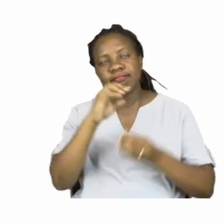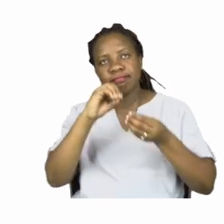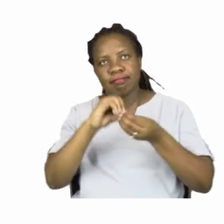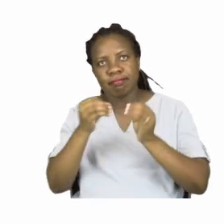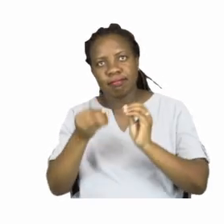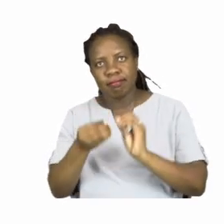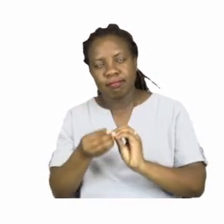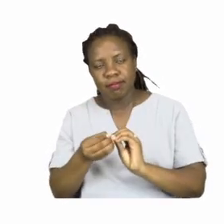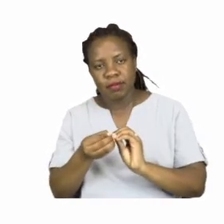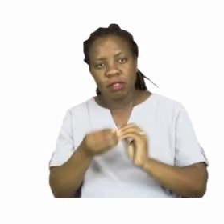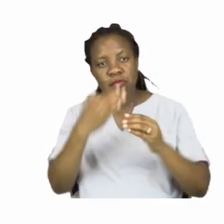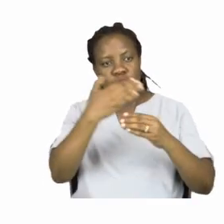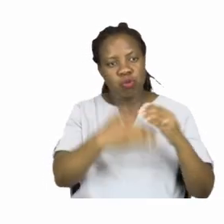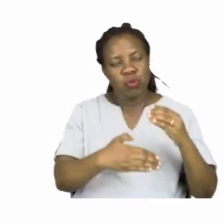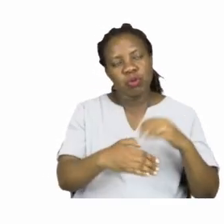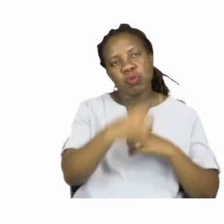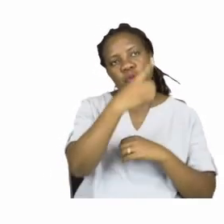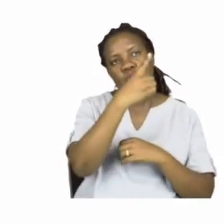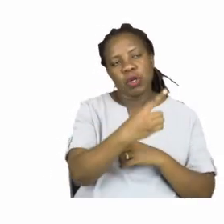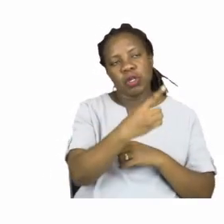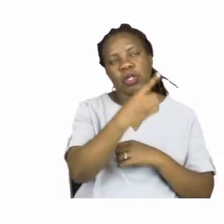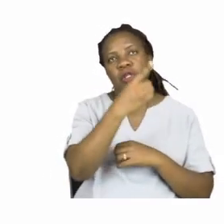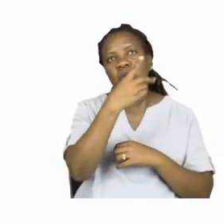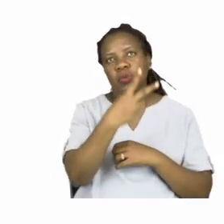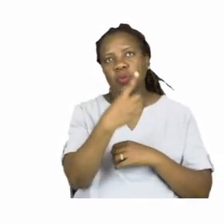121 and